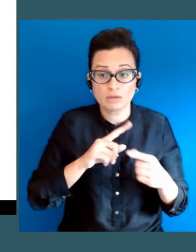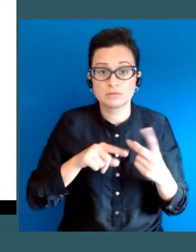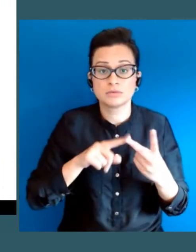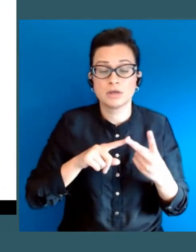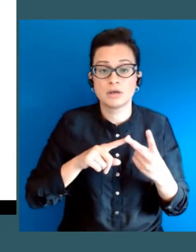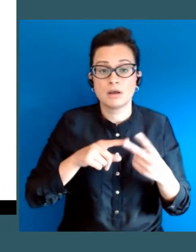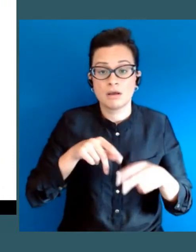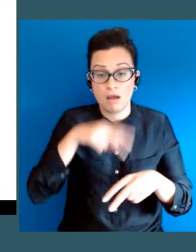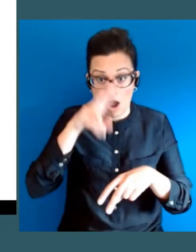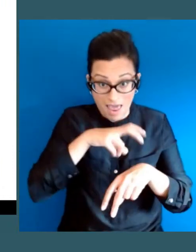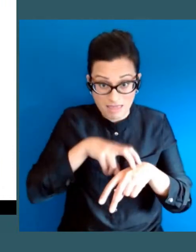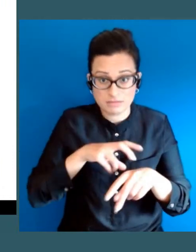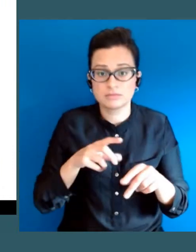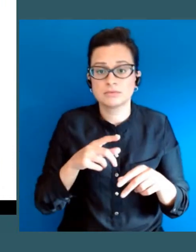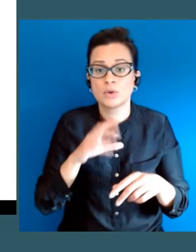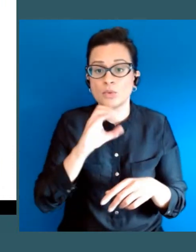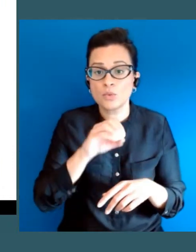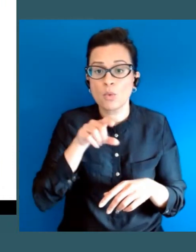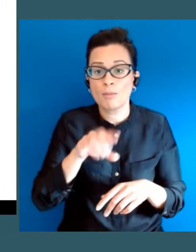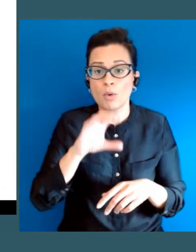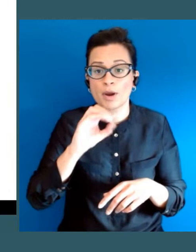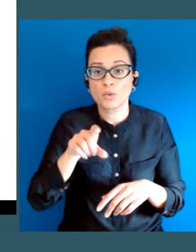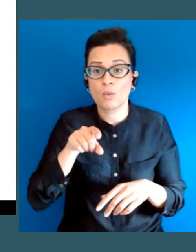was 0.006%.